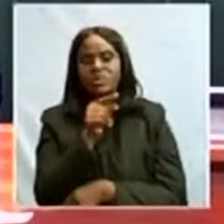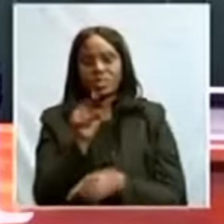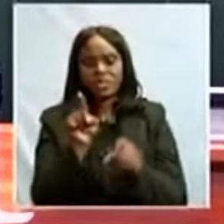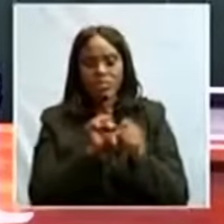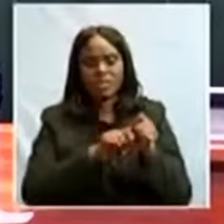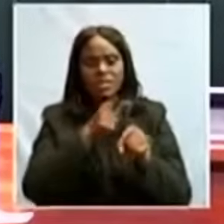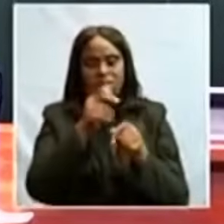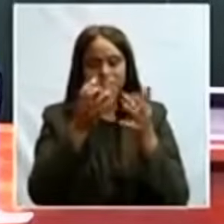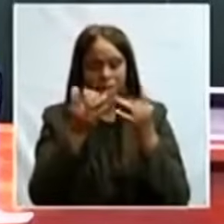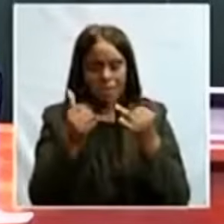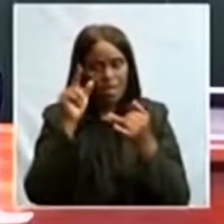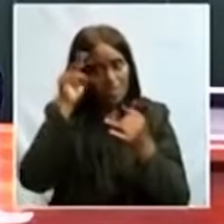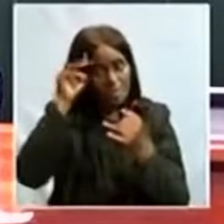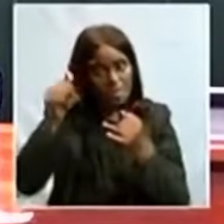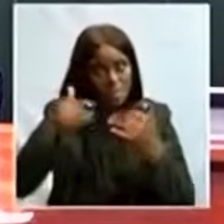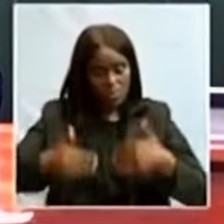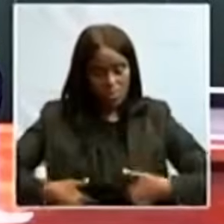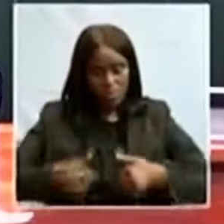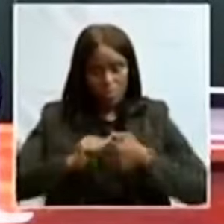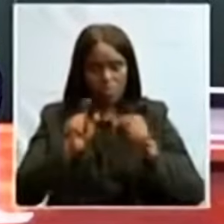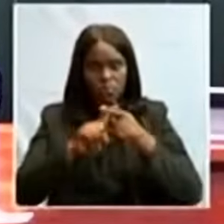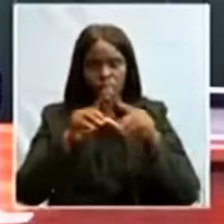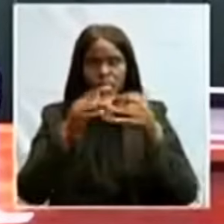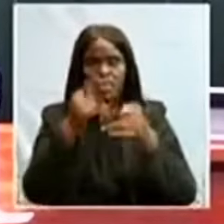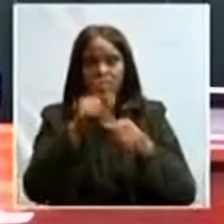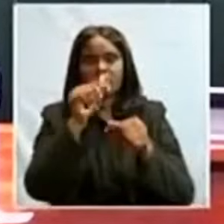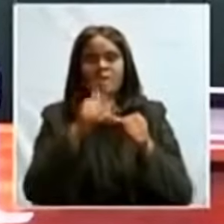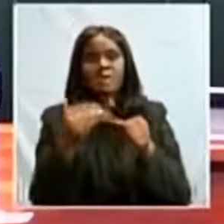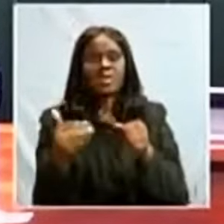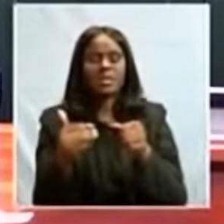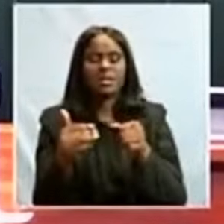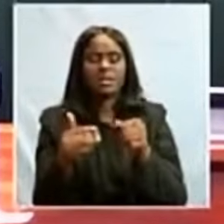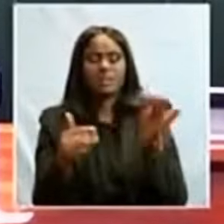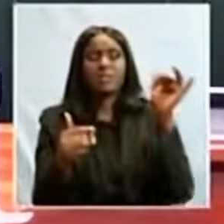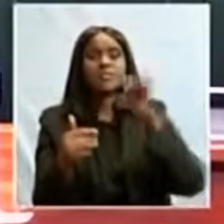wanted the Minister of Youth and Sport to give him everything.